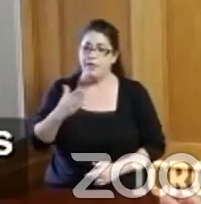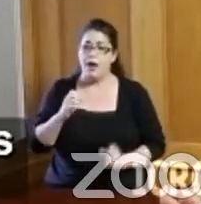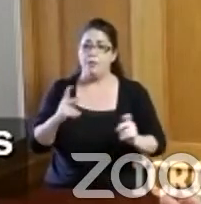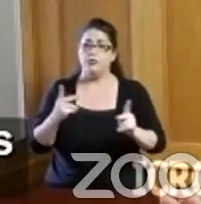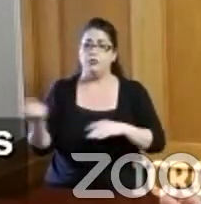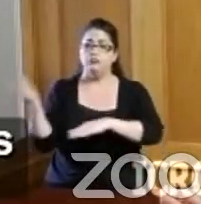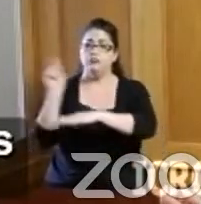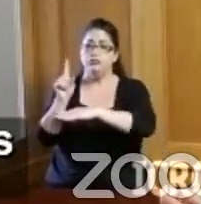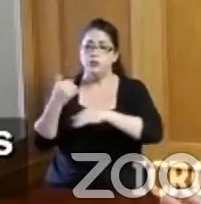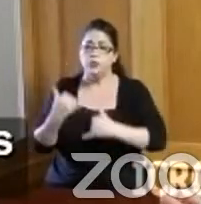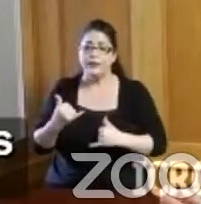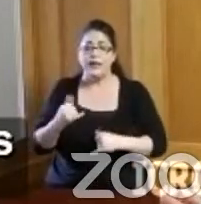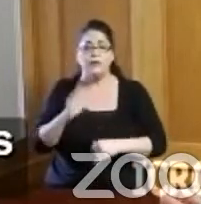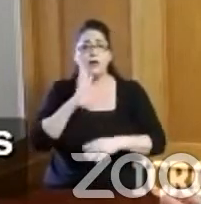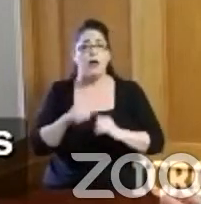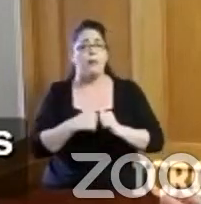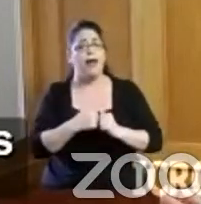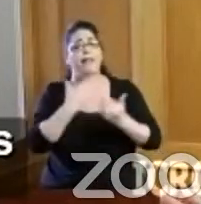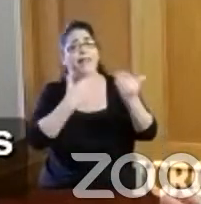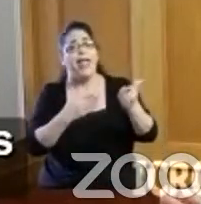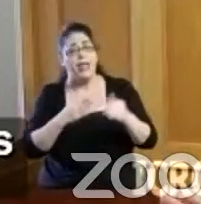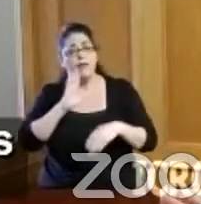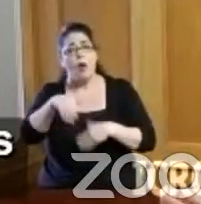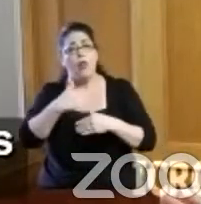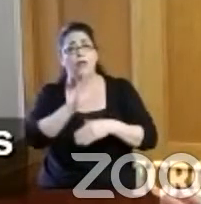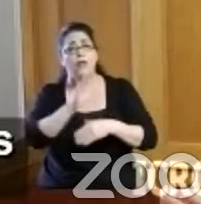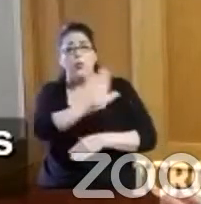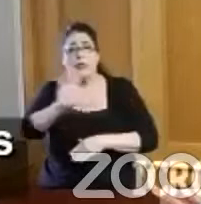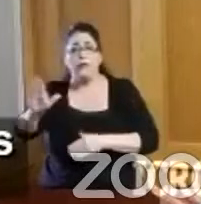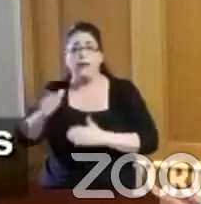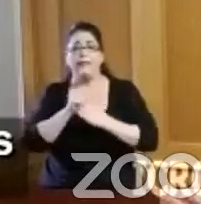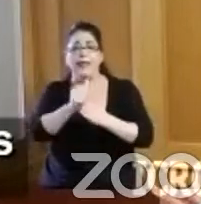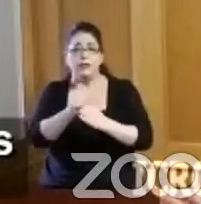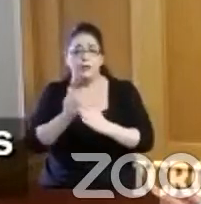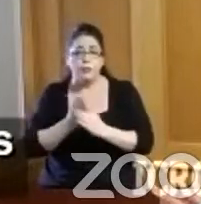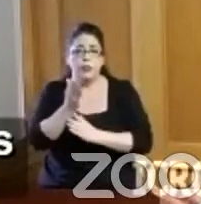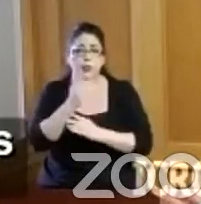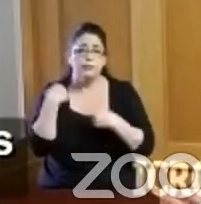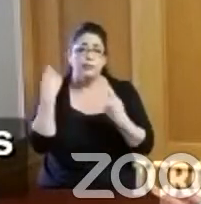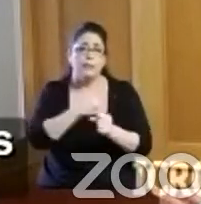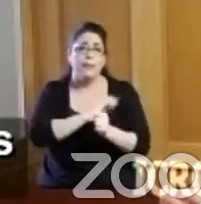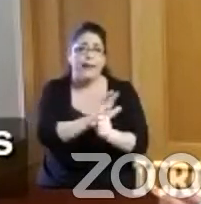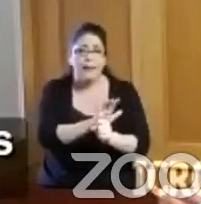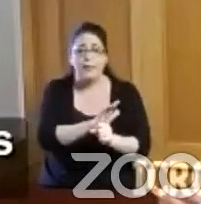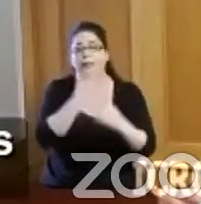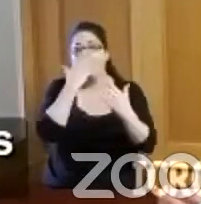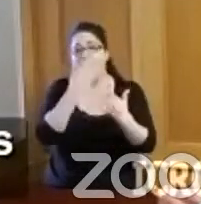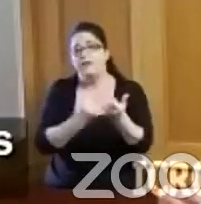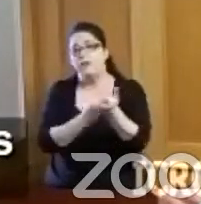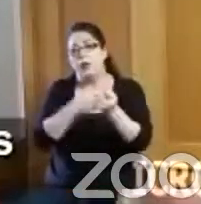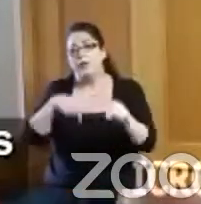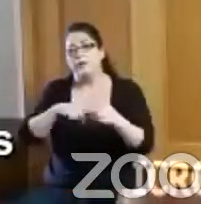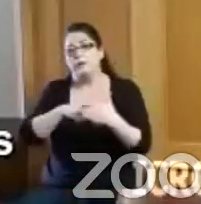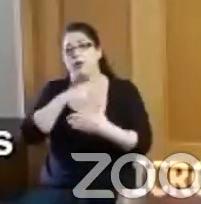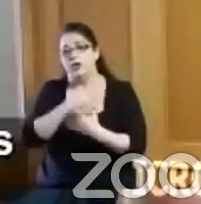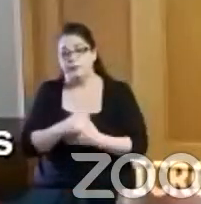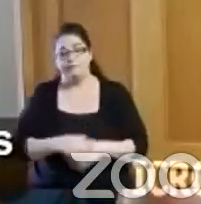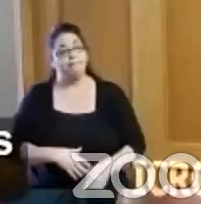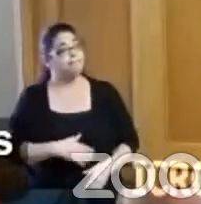to you today for all of your leadership through the pandemic and hopefully your support on this project. Thank you very much. Thank you so